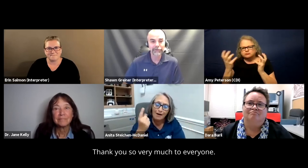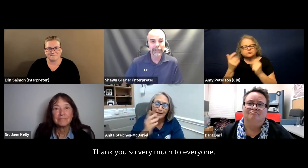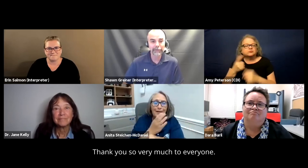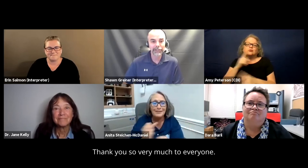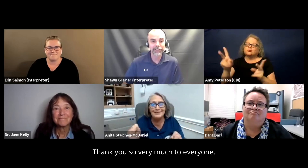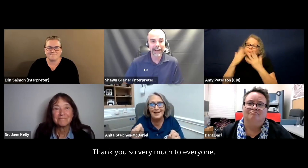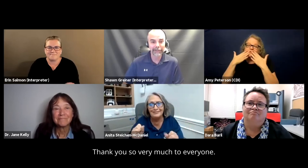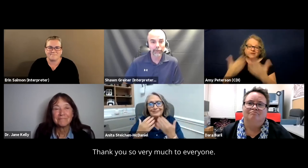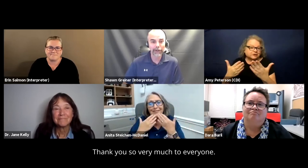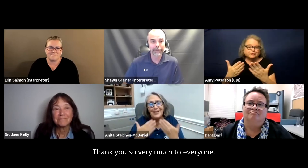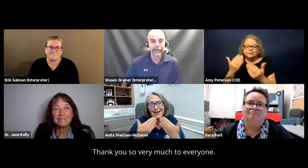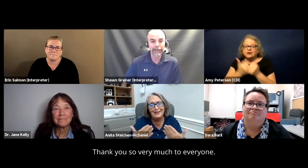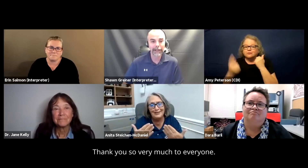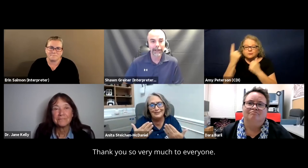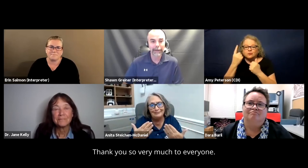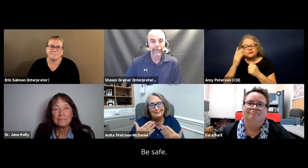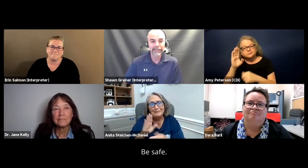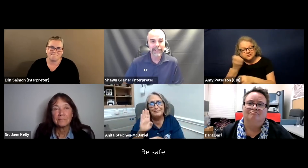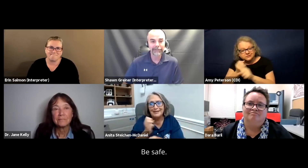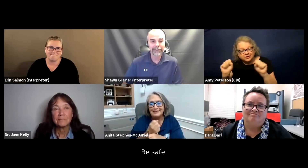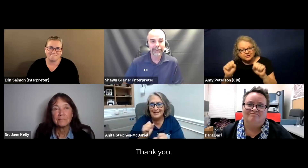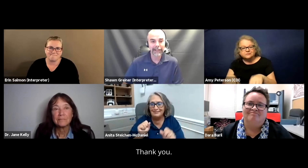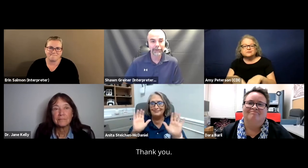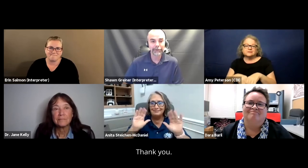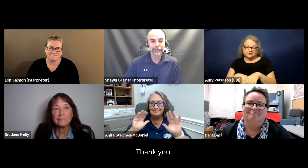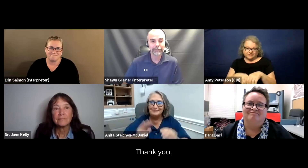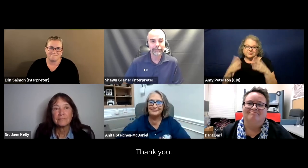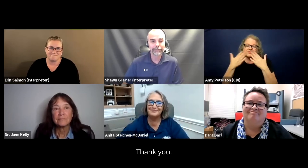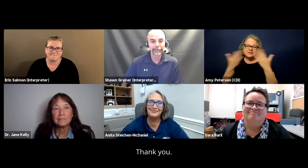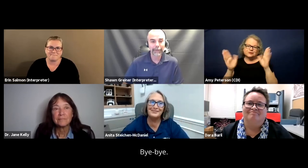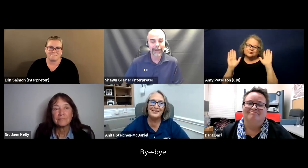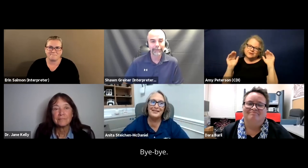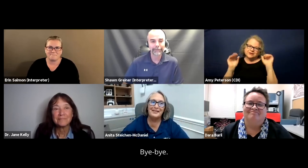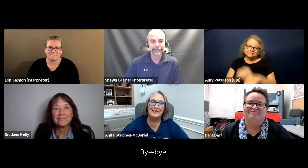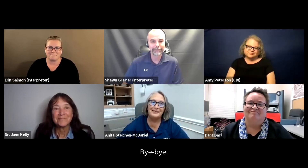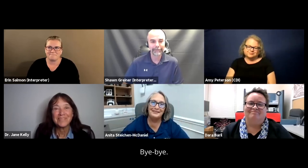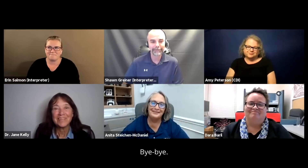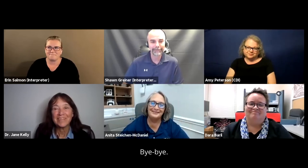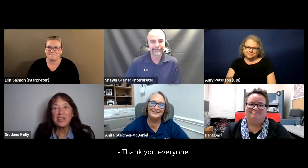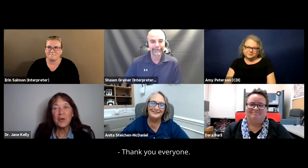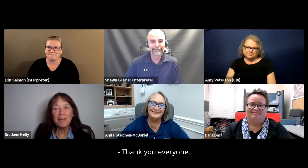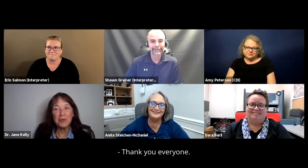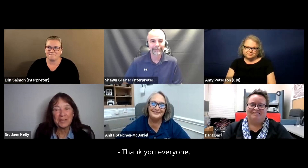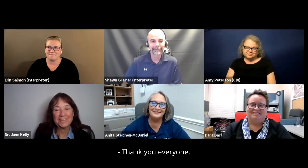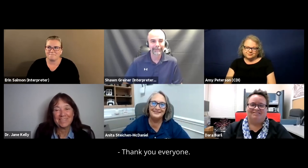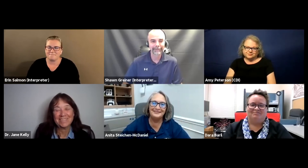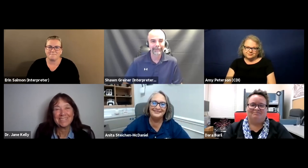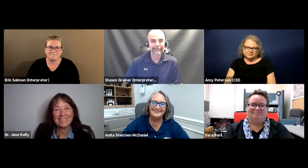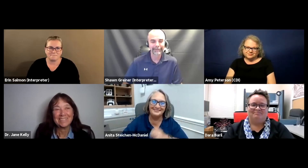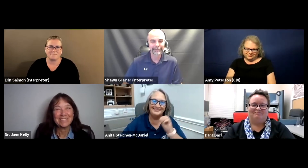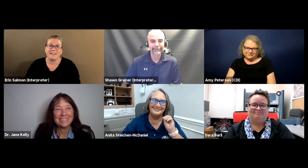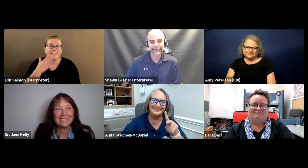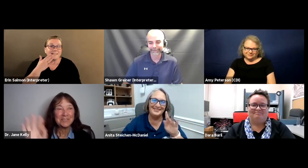you so very much to everyone. Be safe. Thank you. Bye-bye. Thank you, everyone.